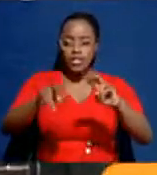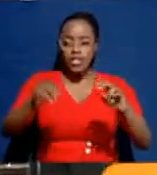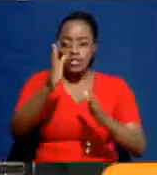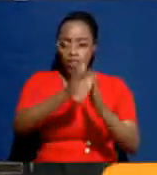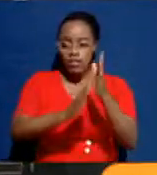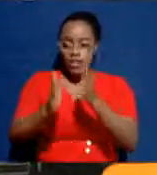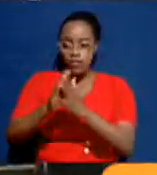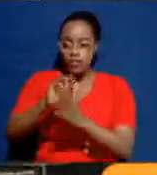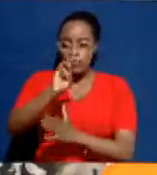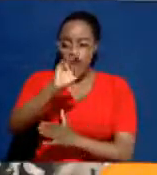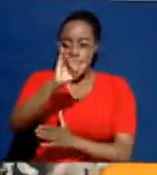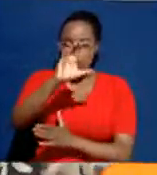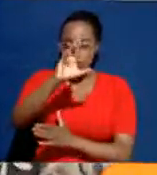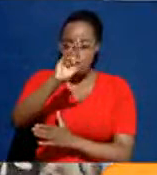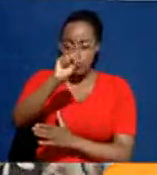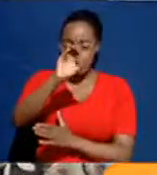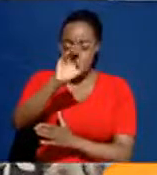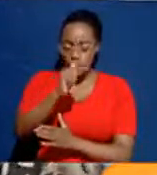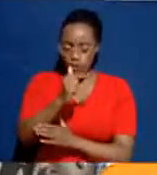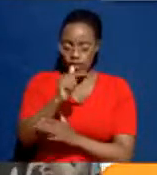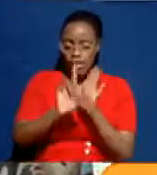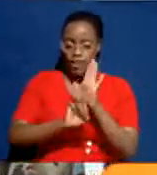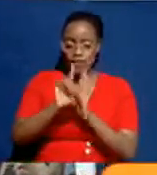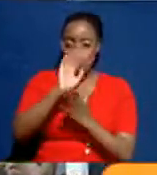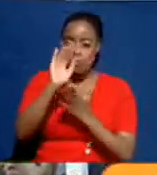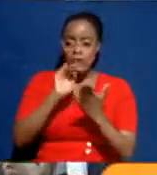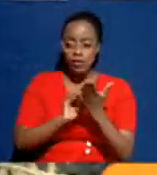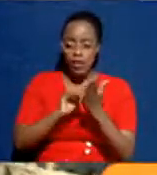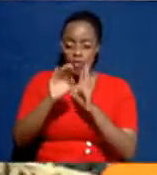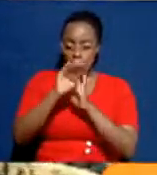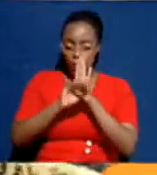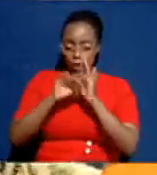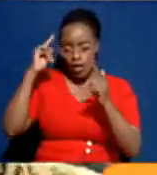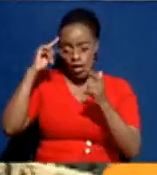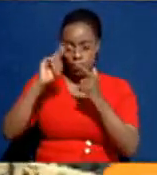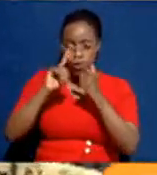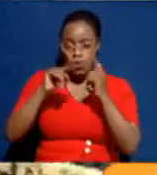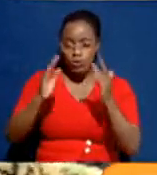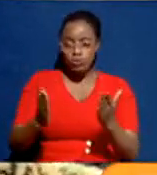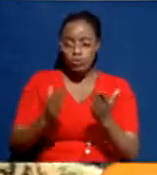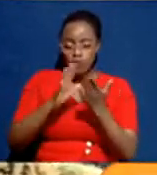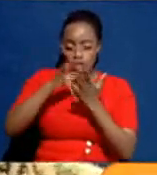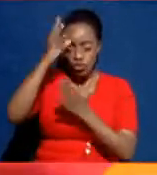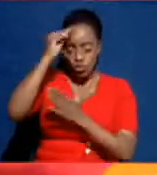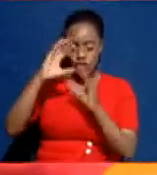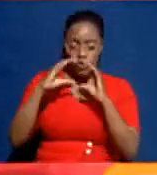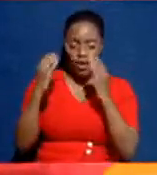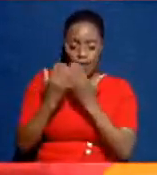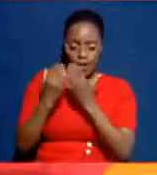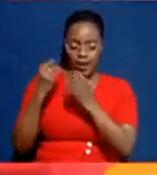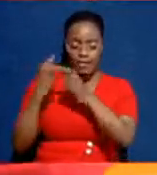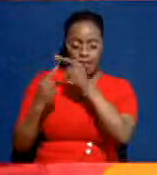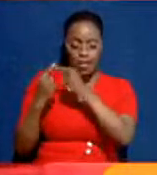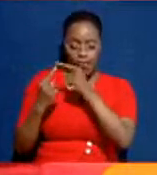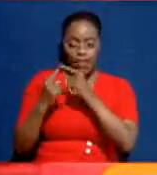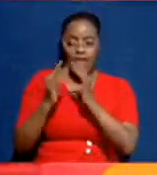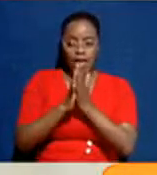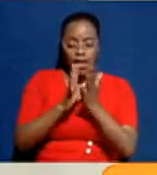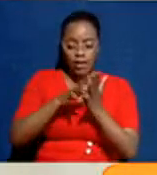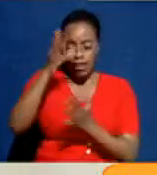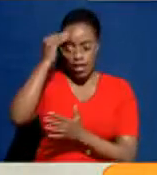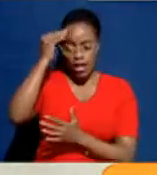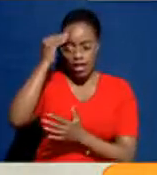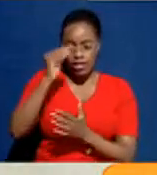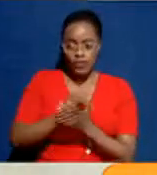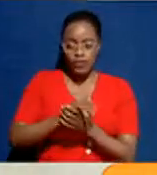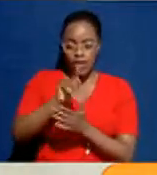by the Microsoft Africa Development Center. The program is aimed at improving students' classroom experience and learning. Our